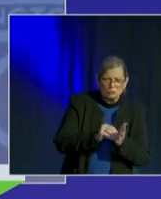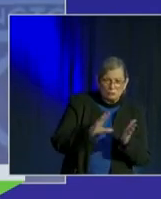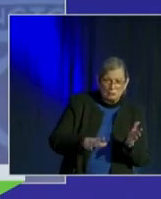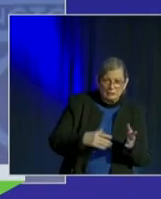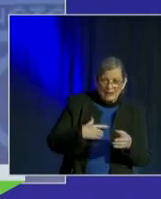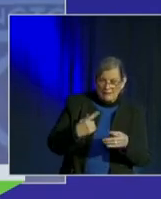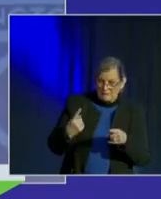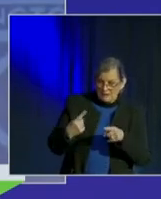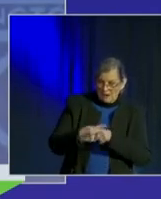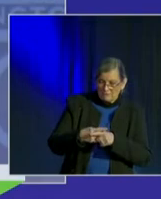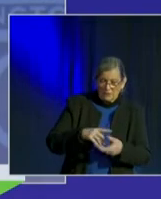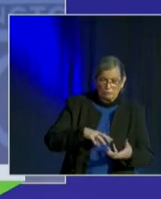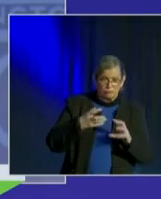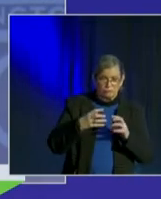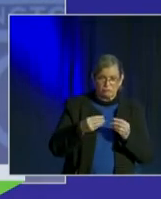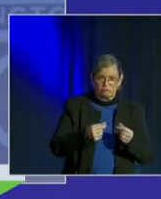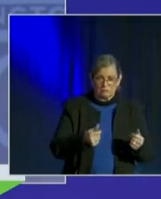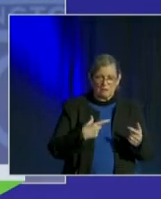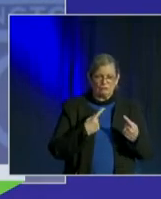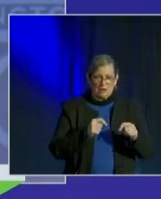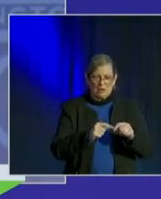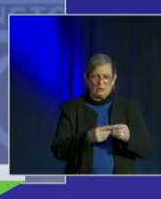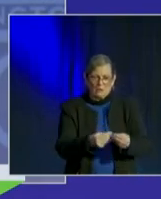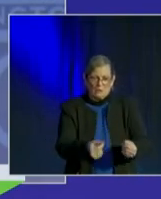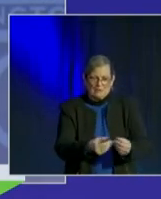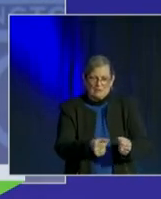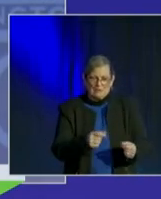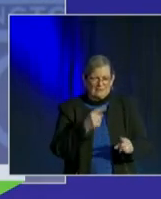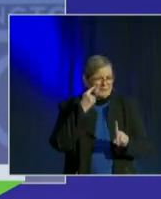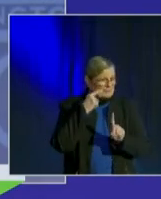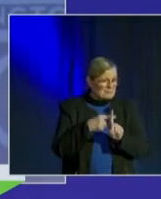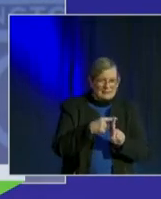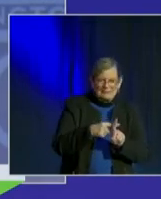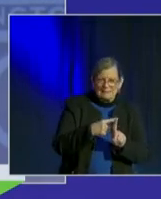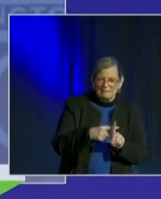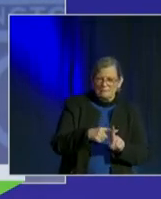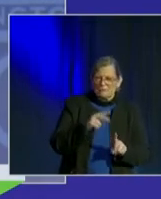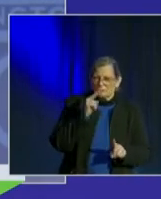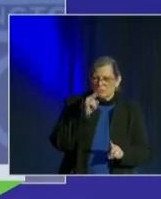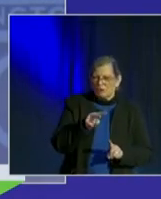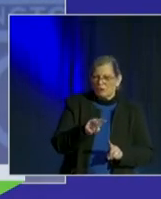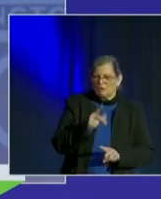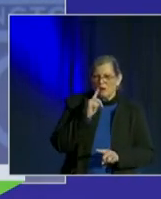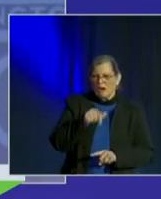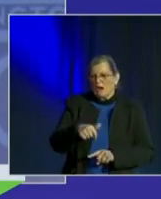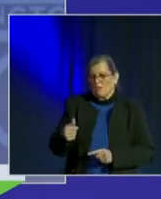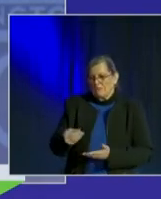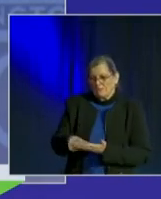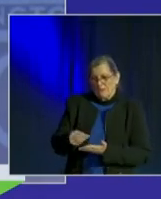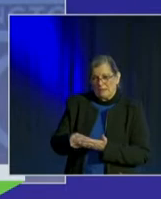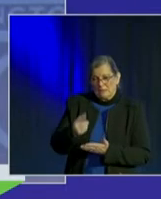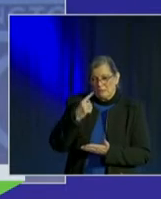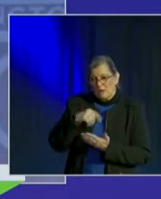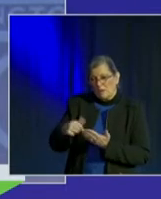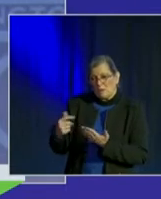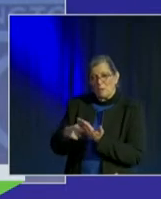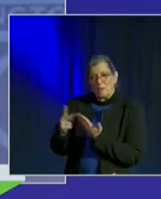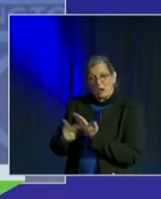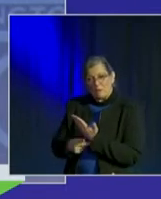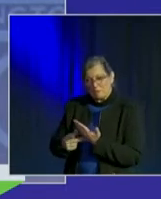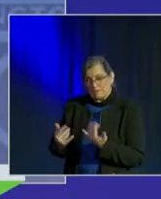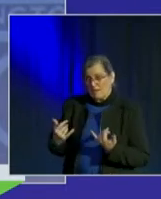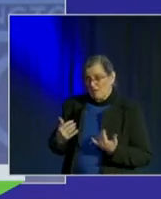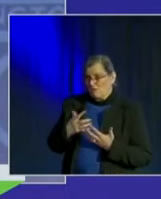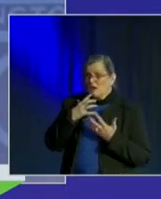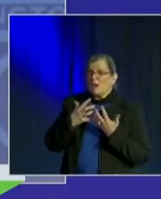order. And we continue to look for ways to provide the kinds of additional funding for services that you're describing. So we have done a lot and know that we have